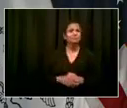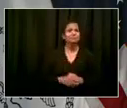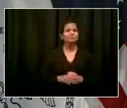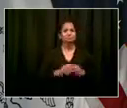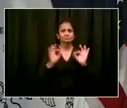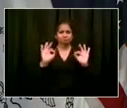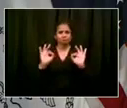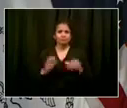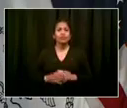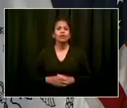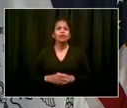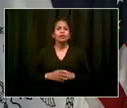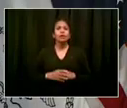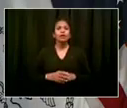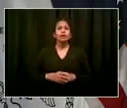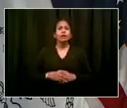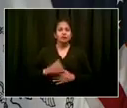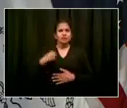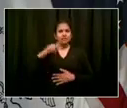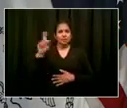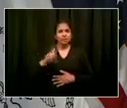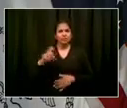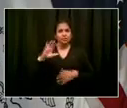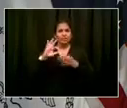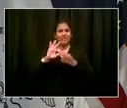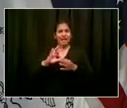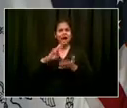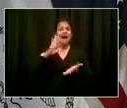the census, which, of course, is getting very acute.